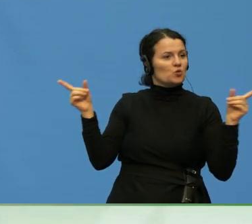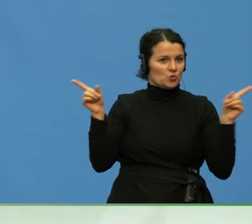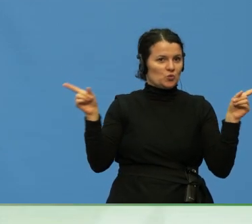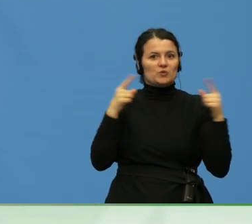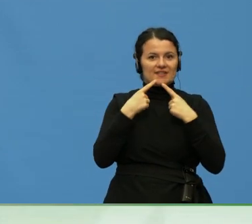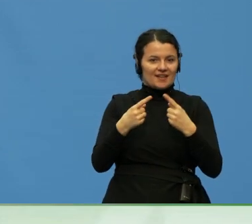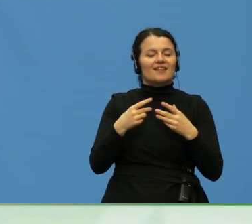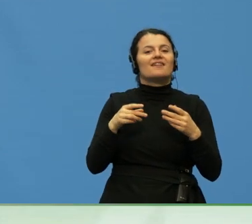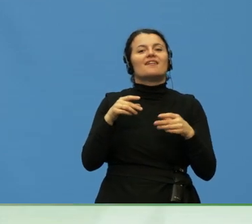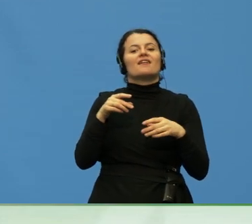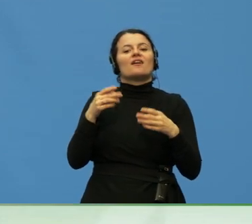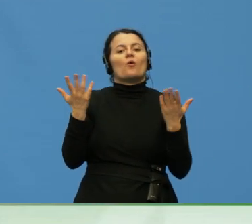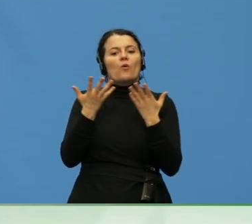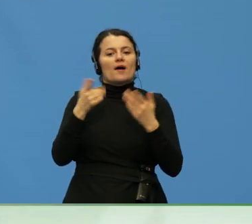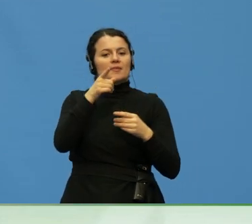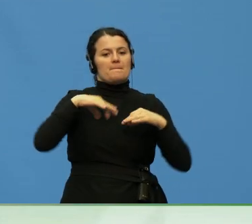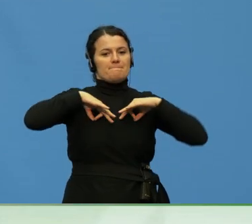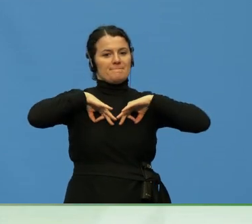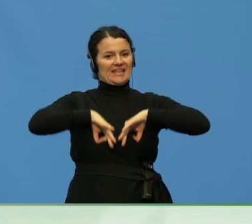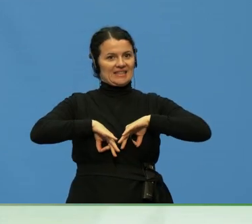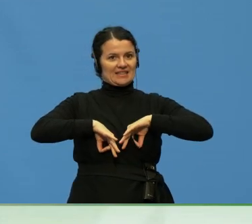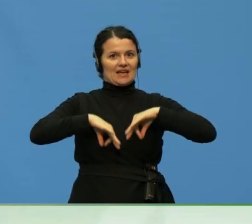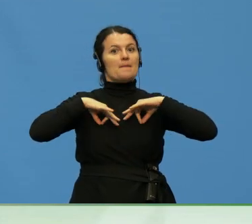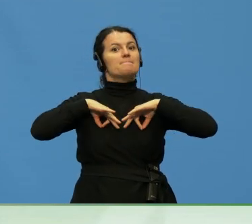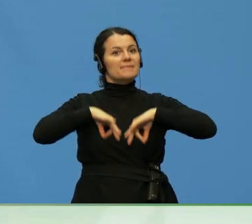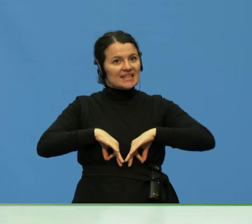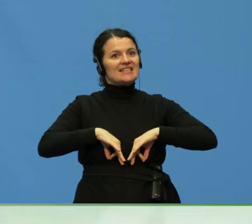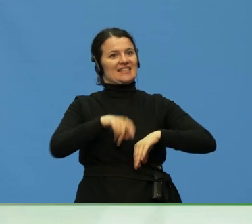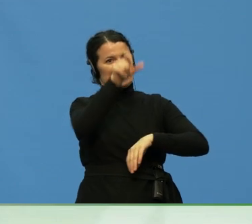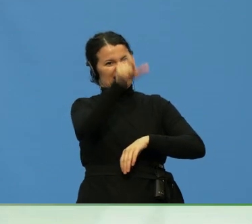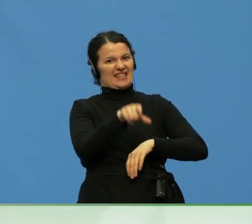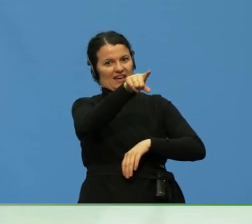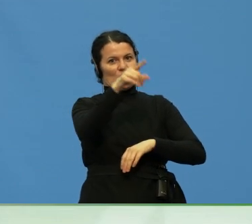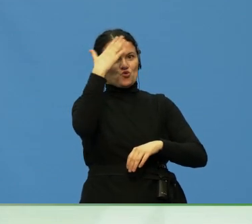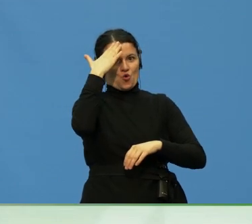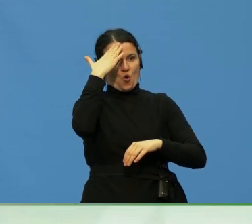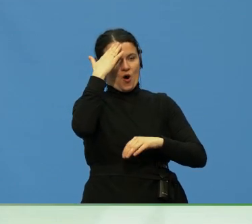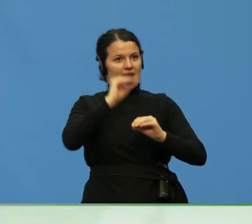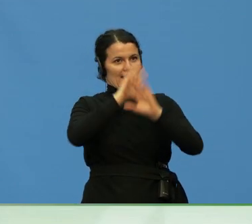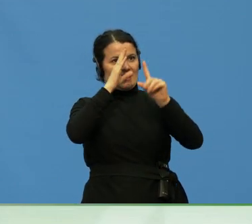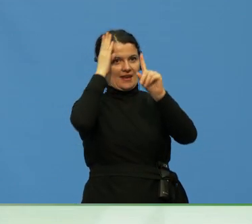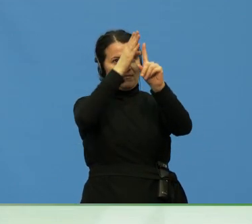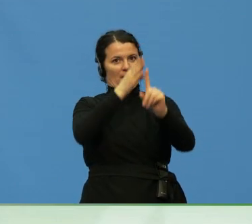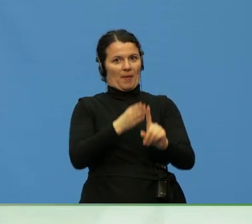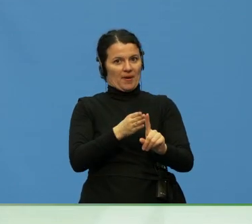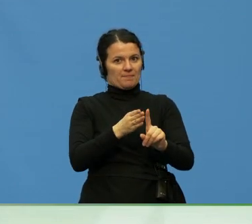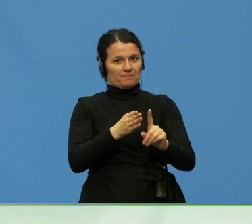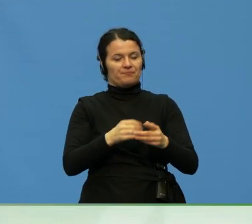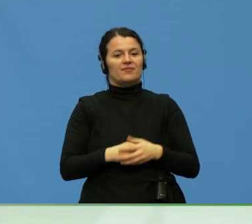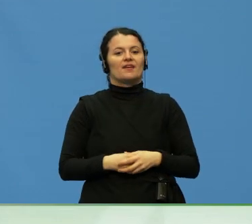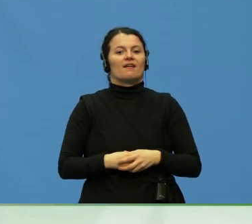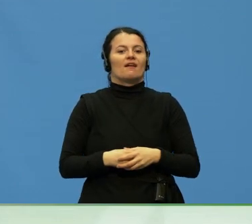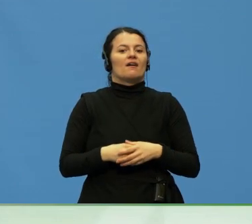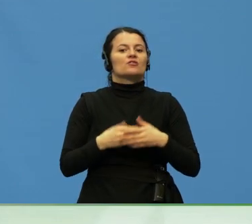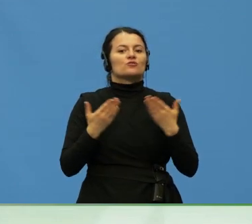minister knows. Of course, you can send him an email and then he knows, but you mean something different. And it also means that not only the transport minister knows, but all